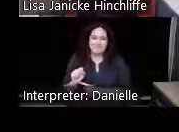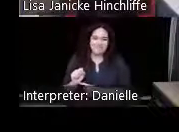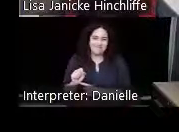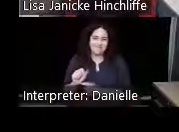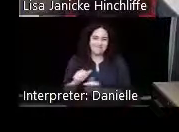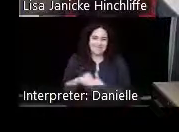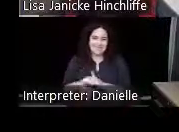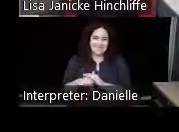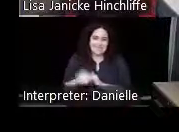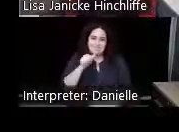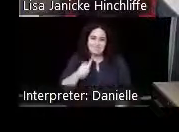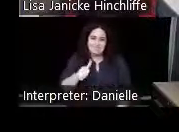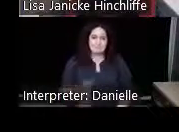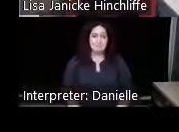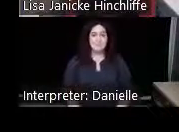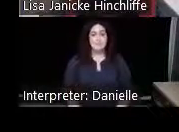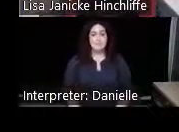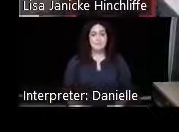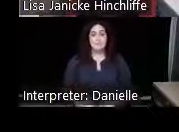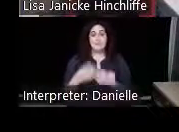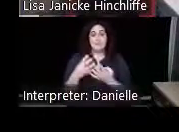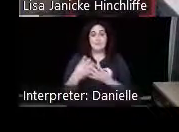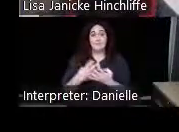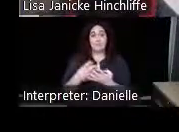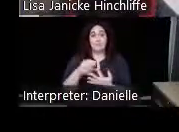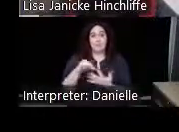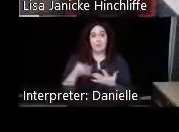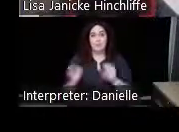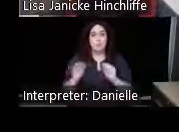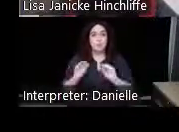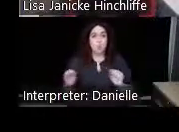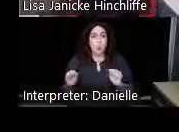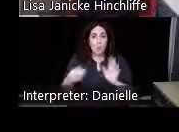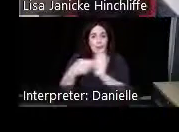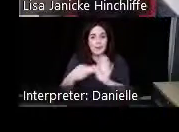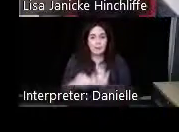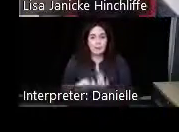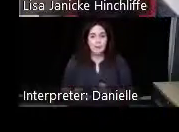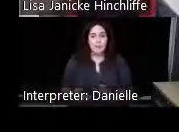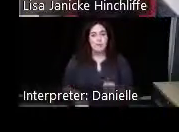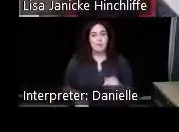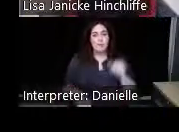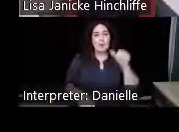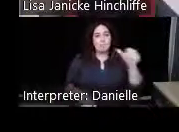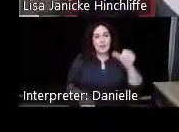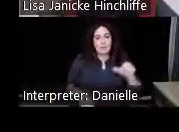the filtering options are unlabeled or the buttons are unlabeled.